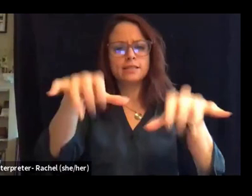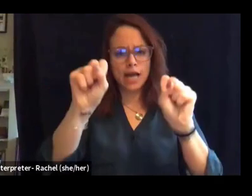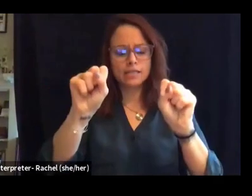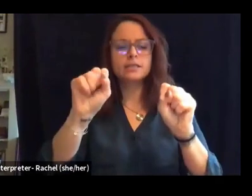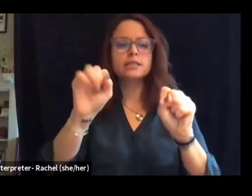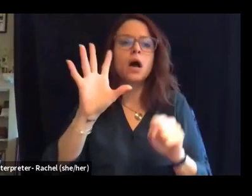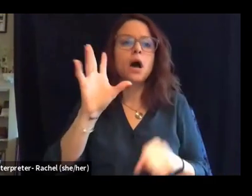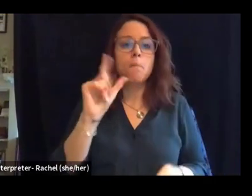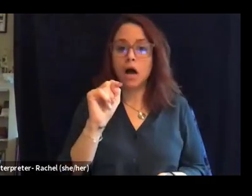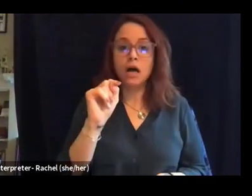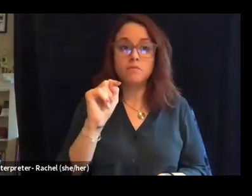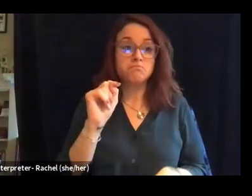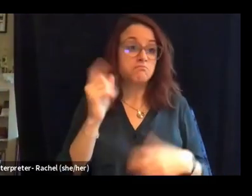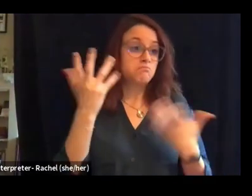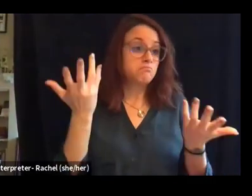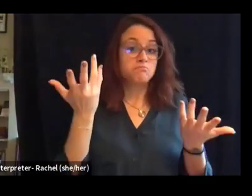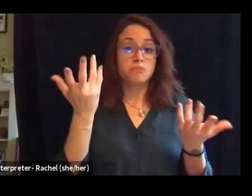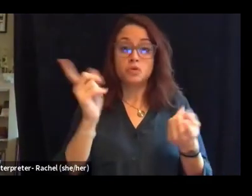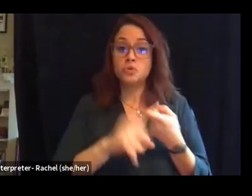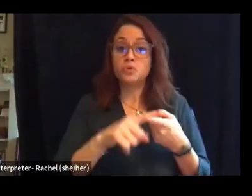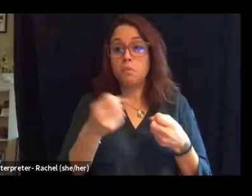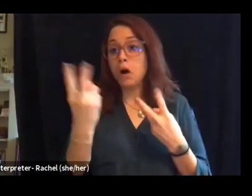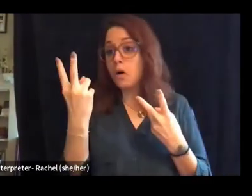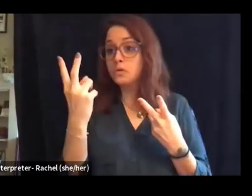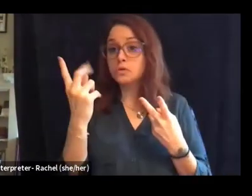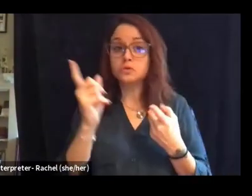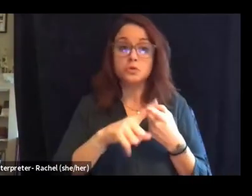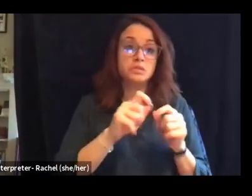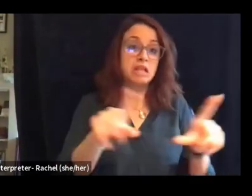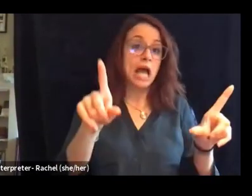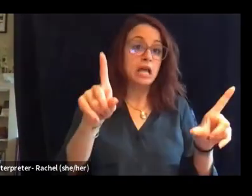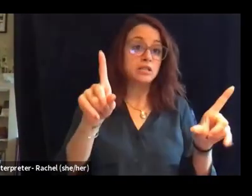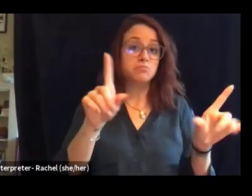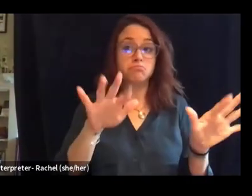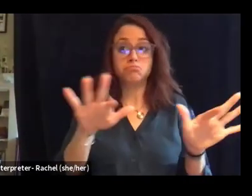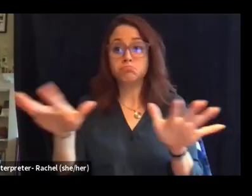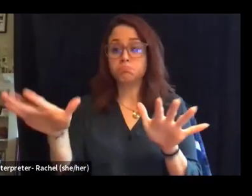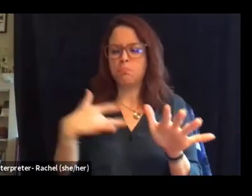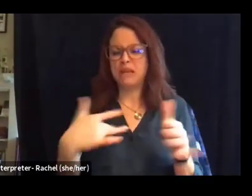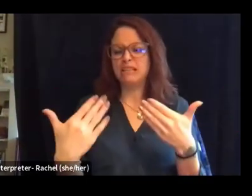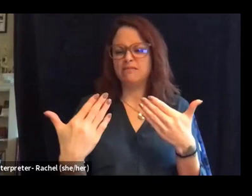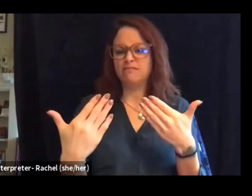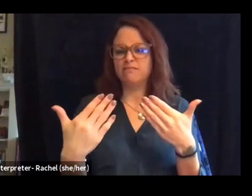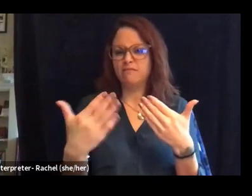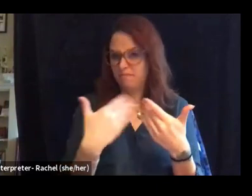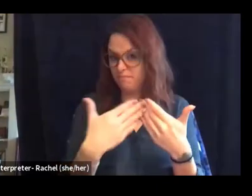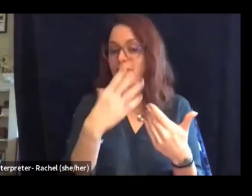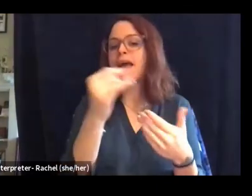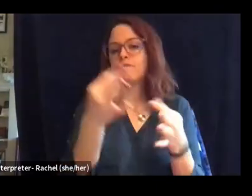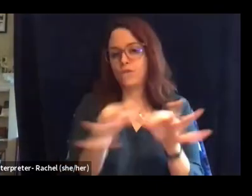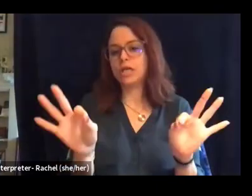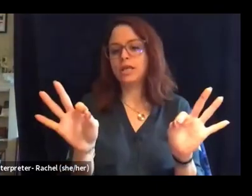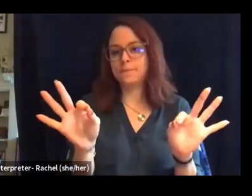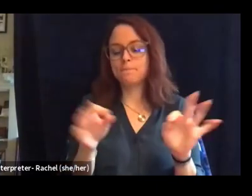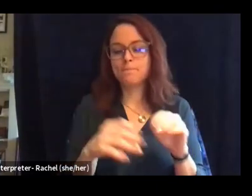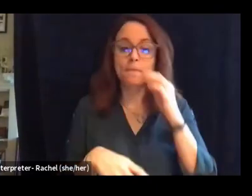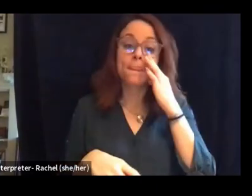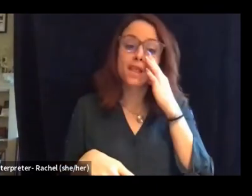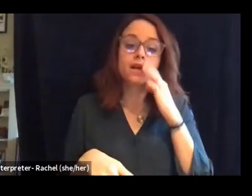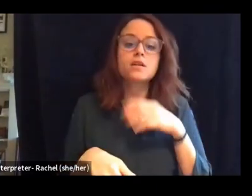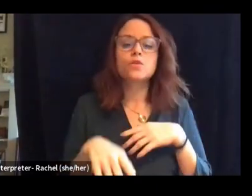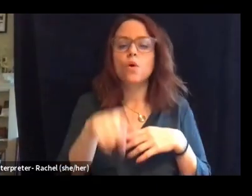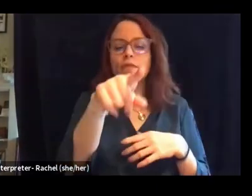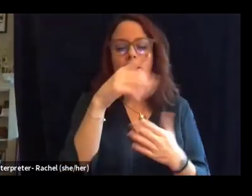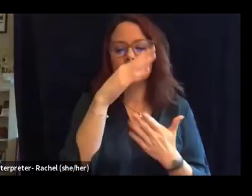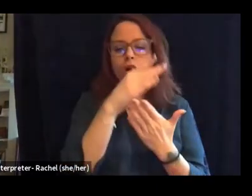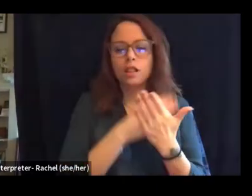But the execution of a blog or an email is generally free. So this is a list. I've given you a list of some of the examples in the